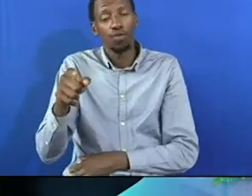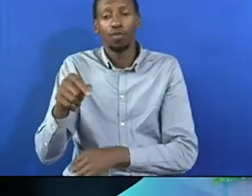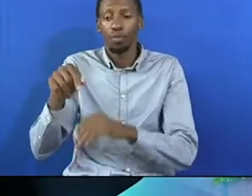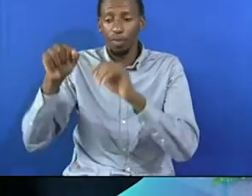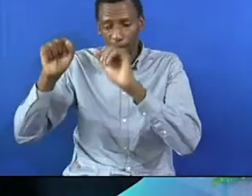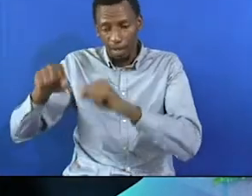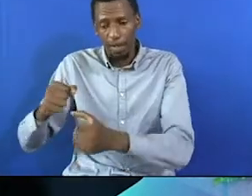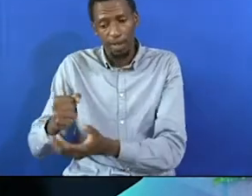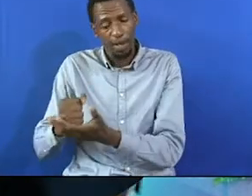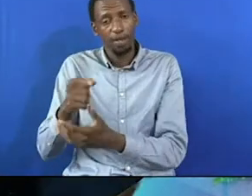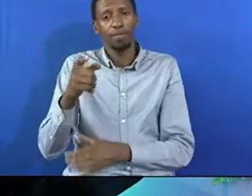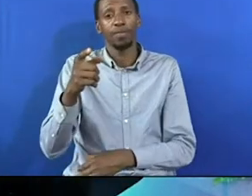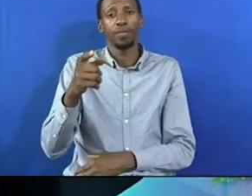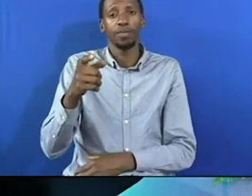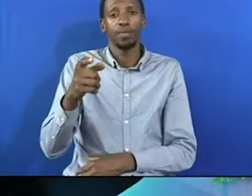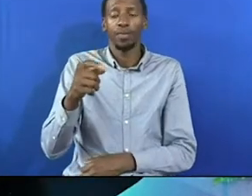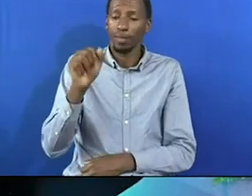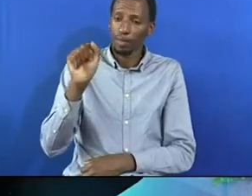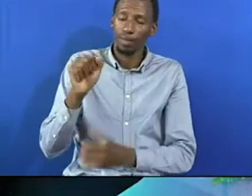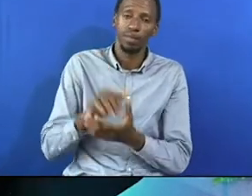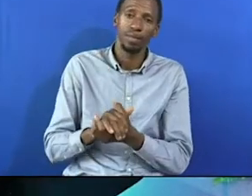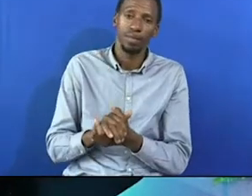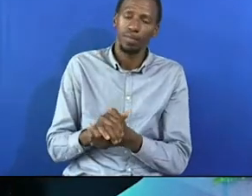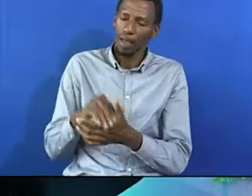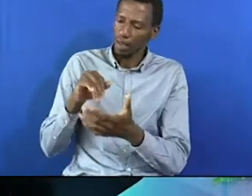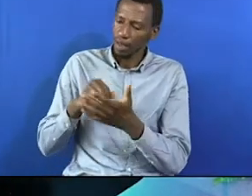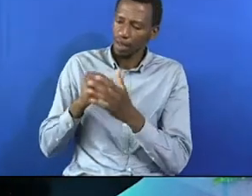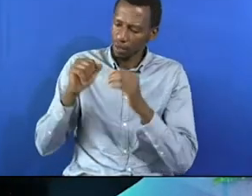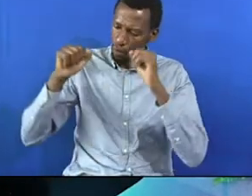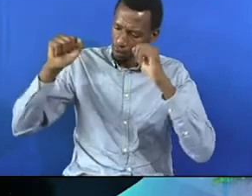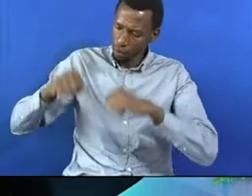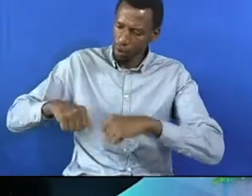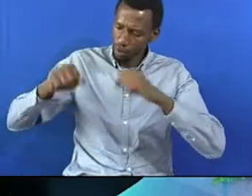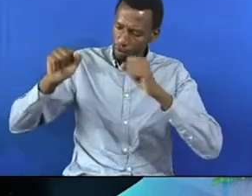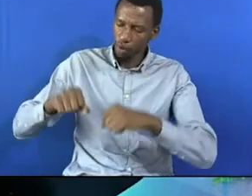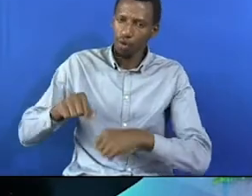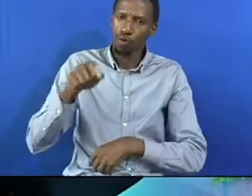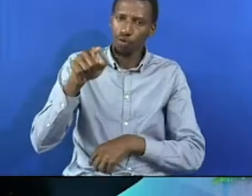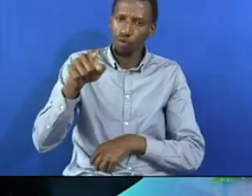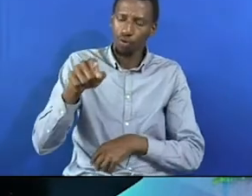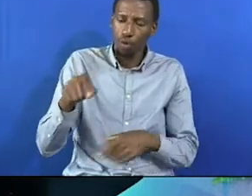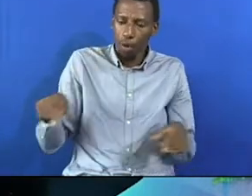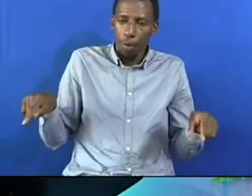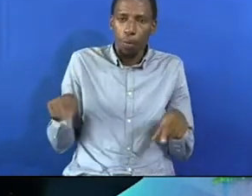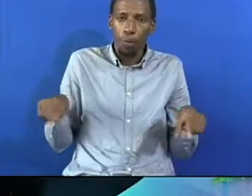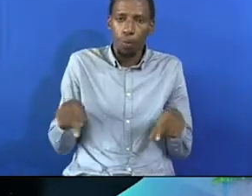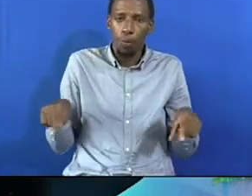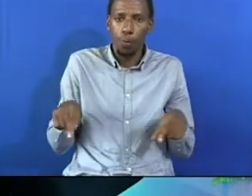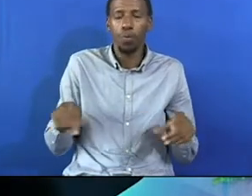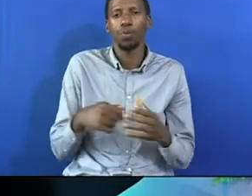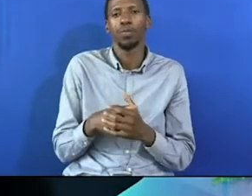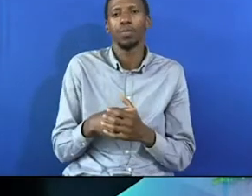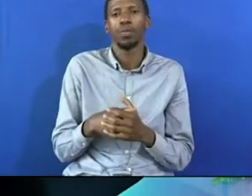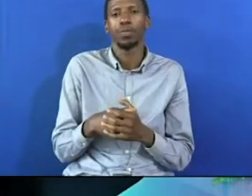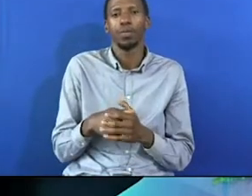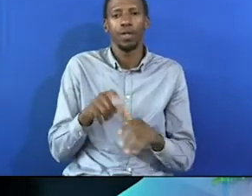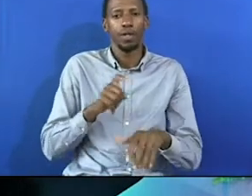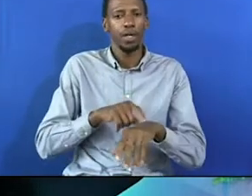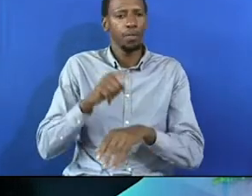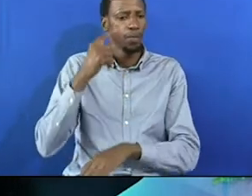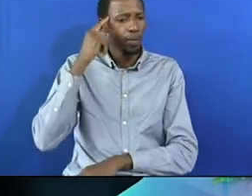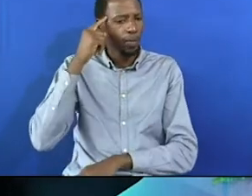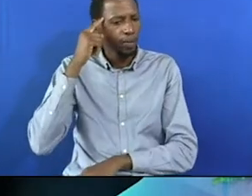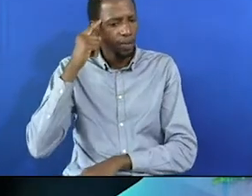Are we together? You can be helped. It is possible that you still tremble at the thought